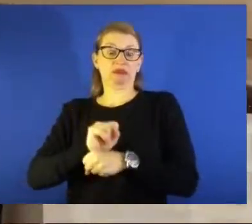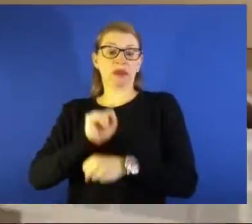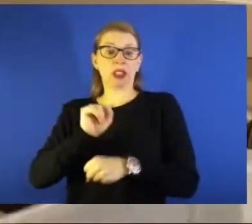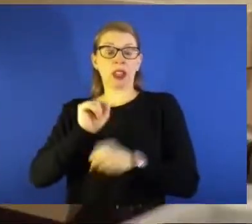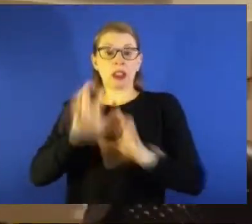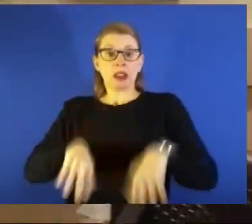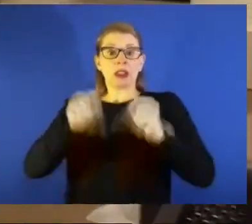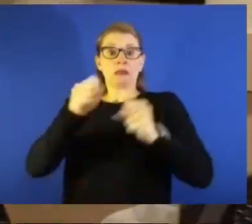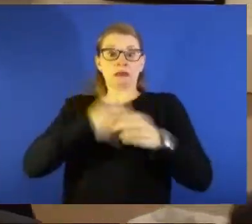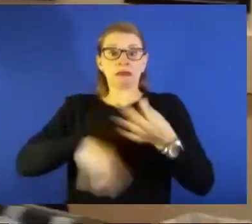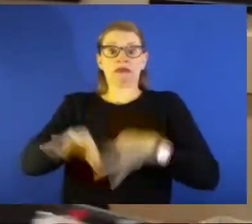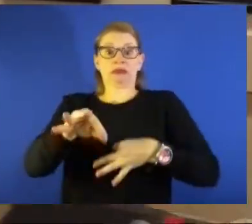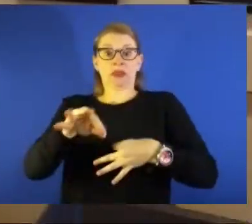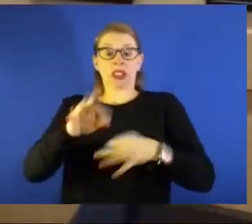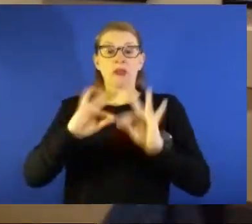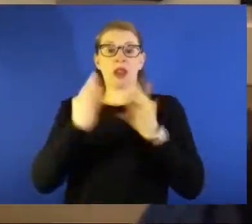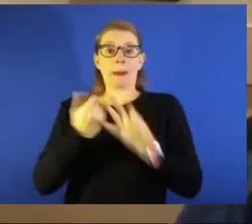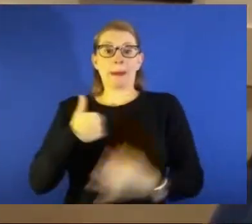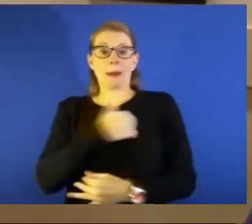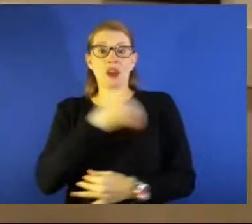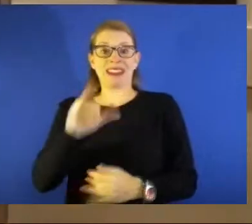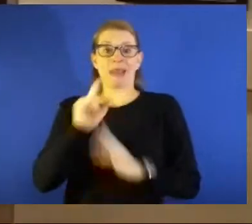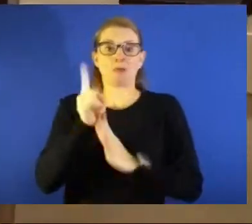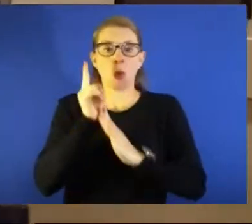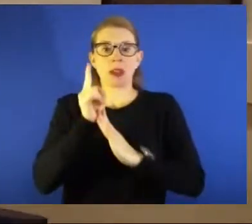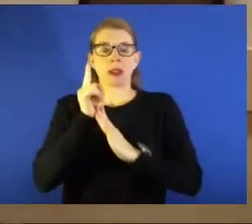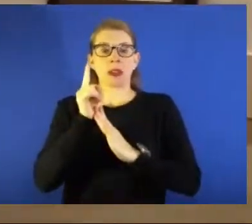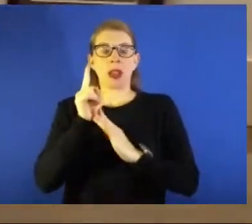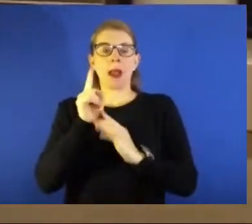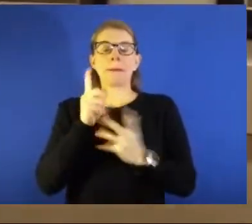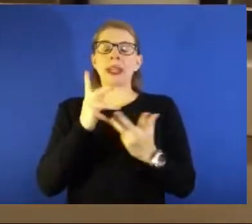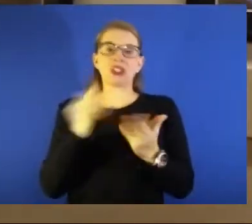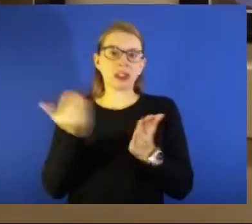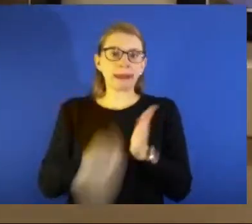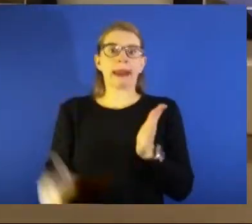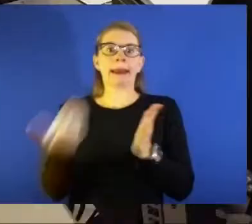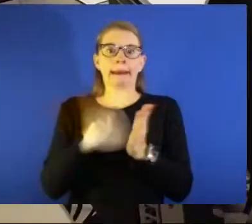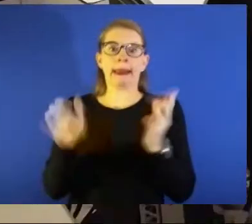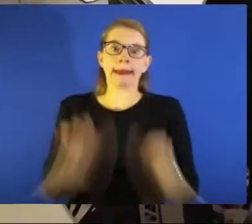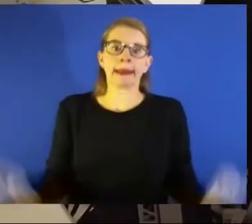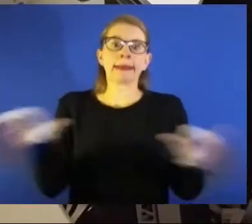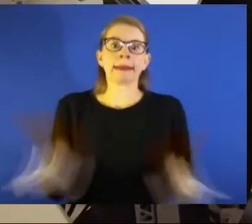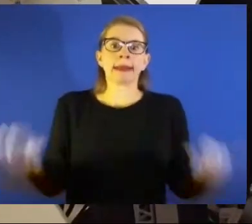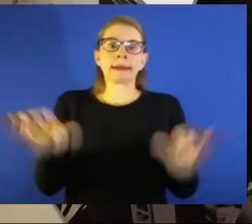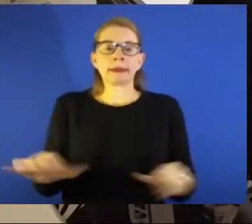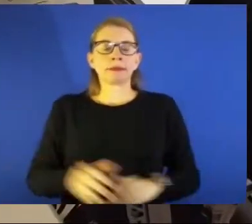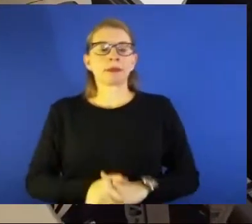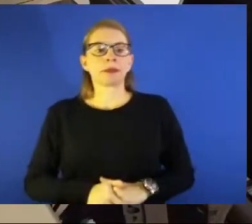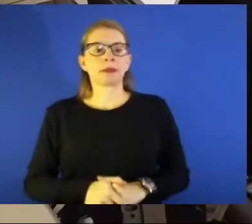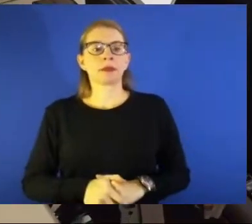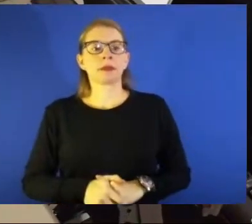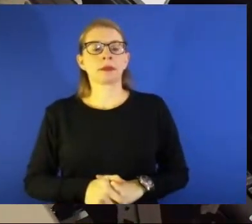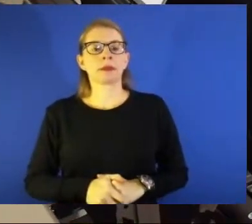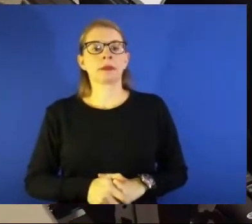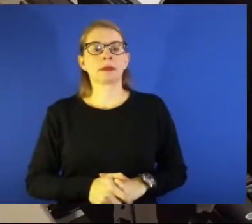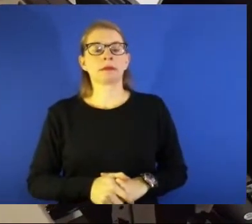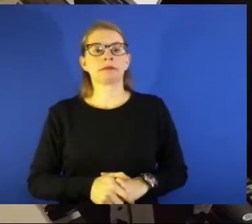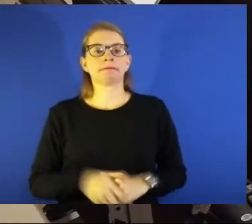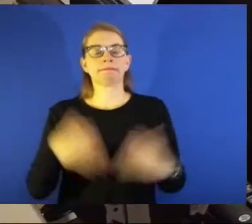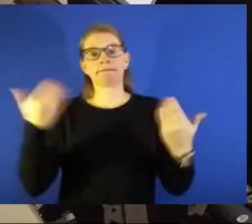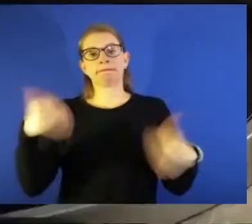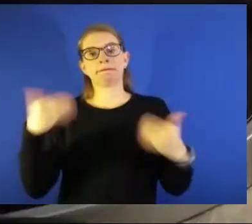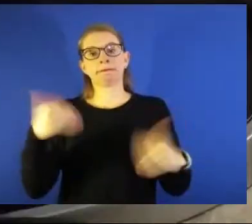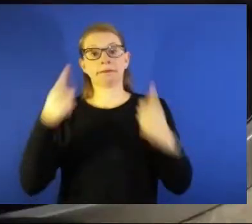in that moment, where and just back to back to back to back? There's, we just had a real big triumph.